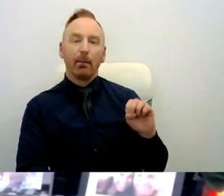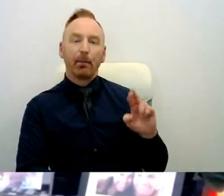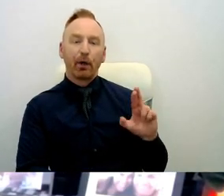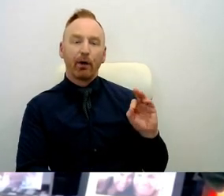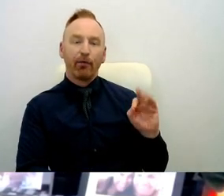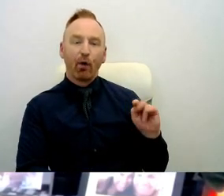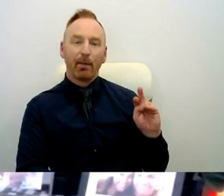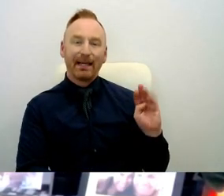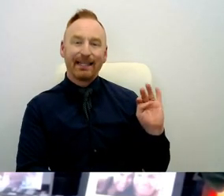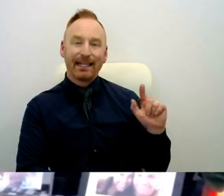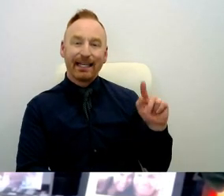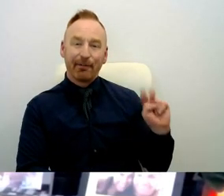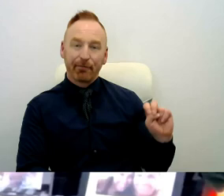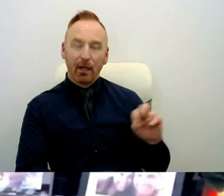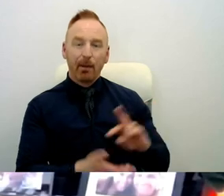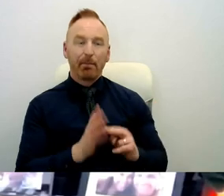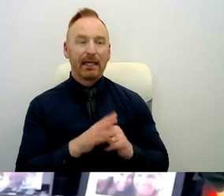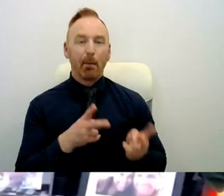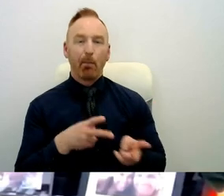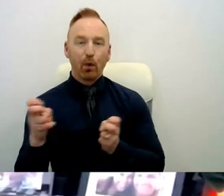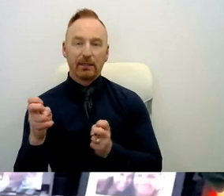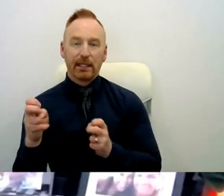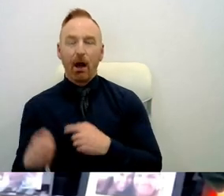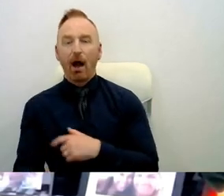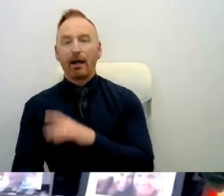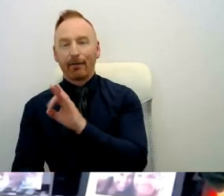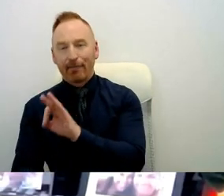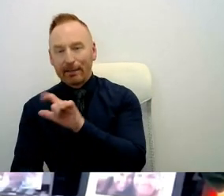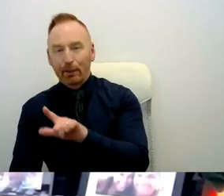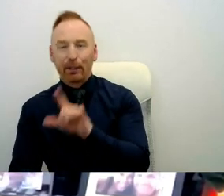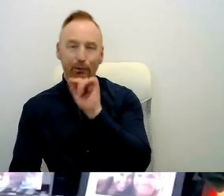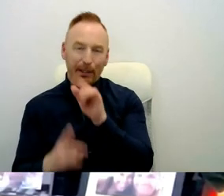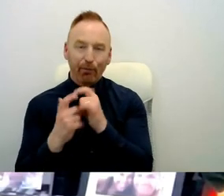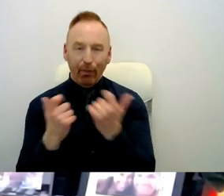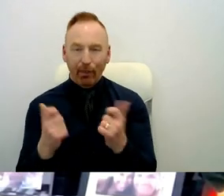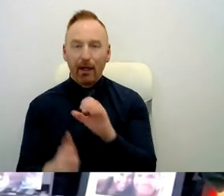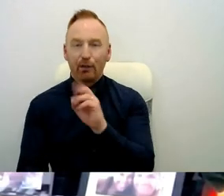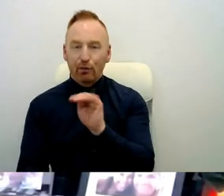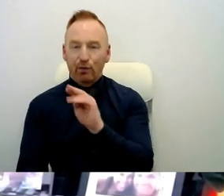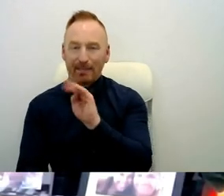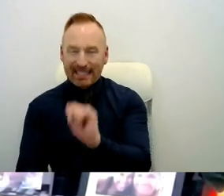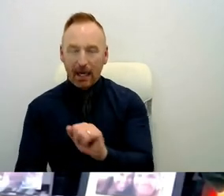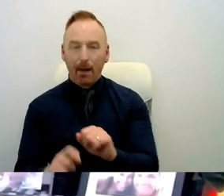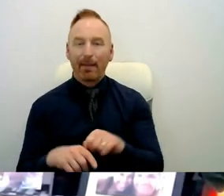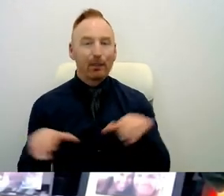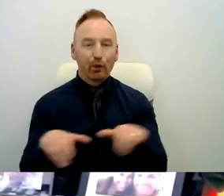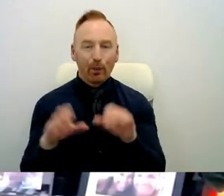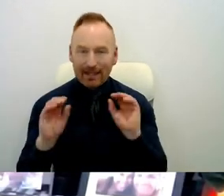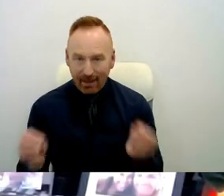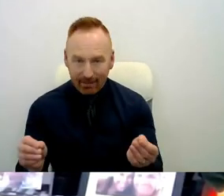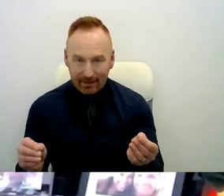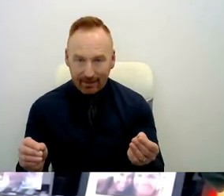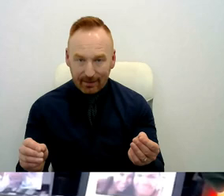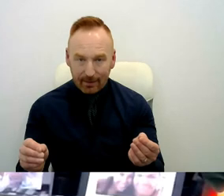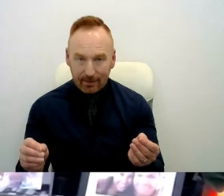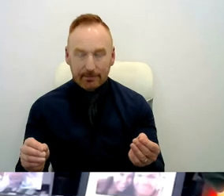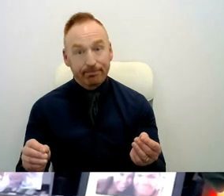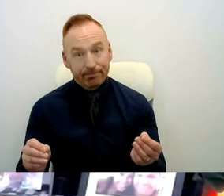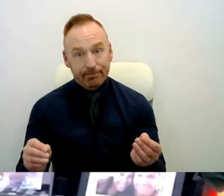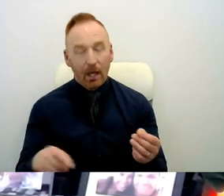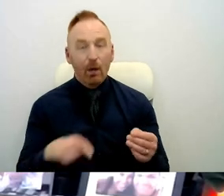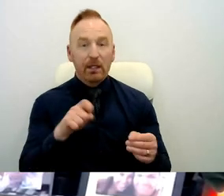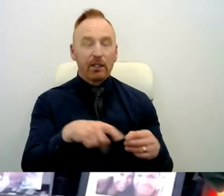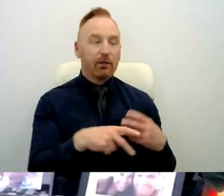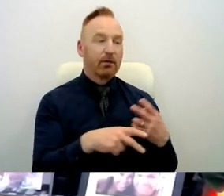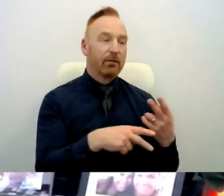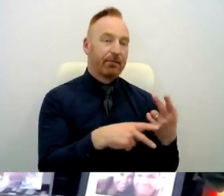is, you know, posting on social media, but then actually not doing anything in one's own life to do that work to start undoing